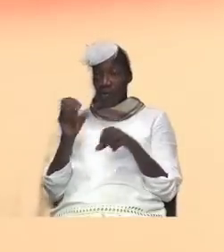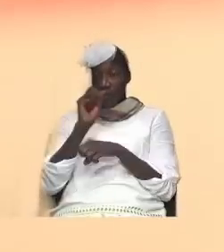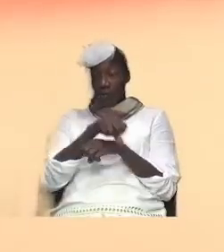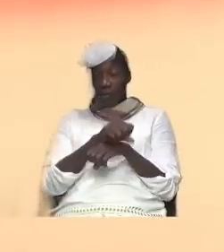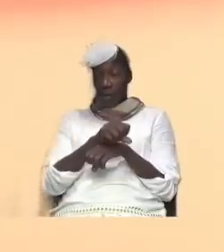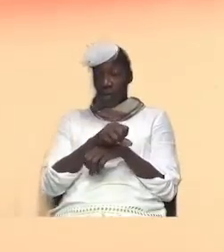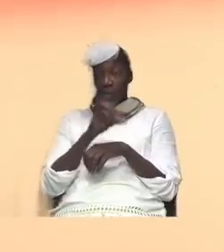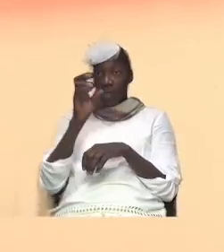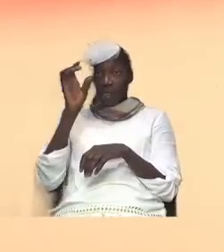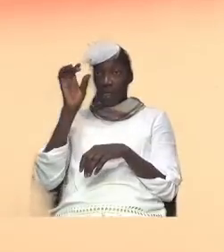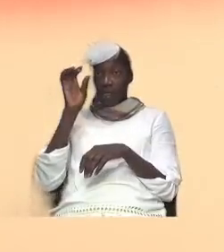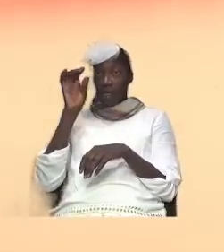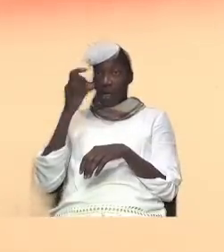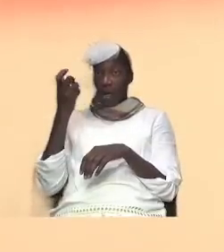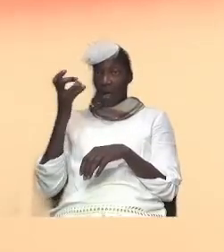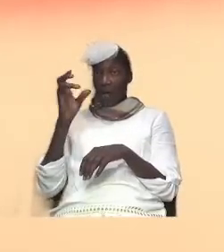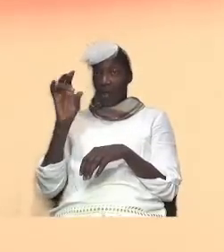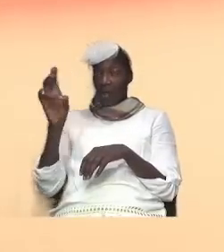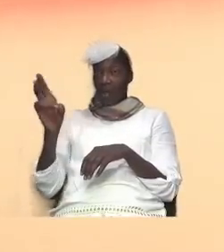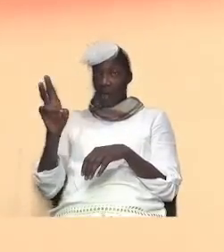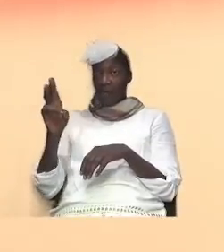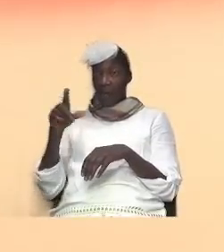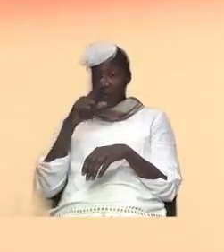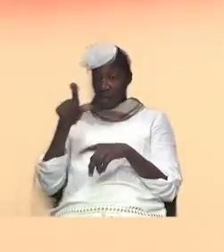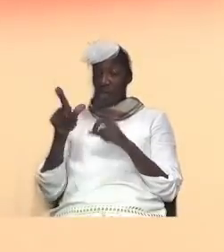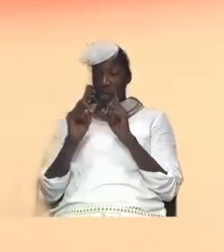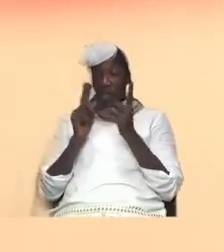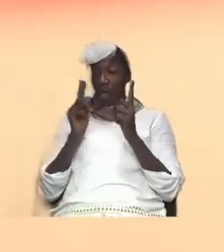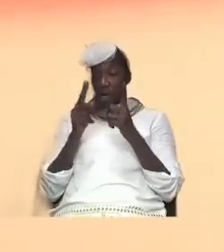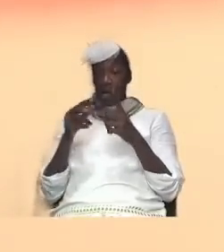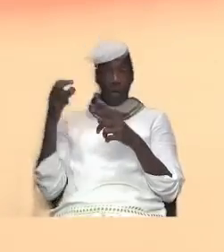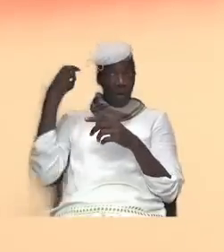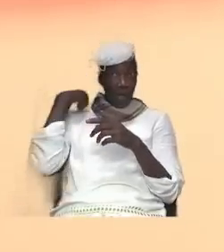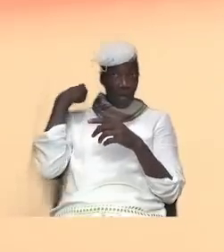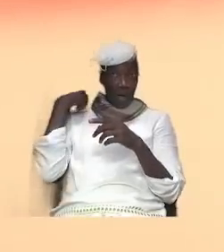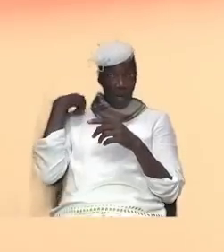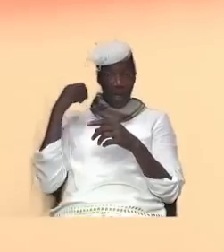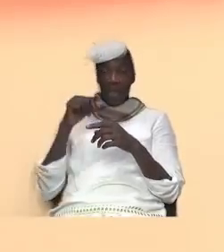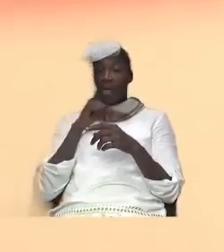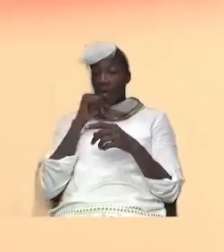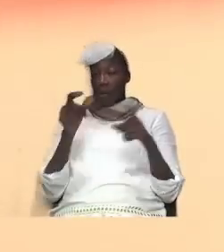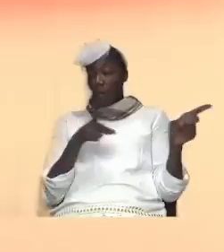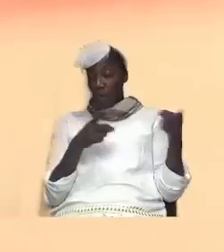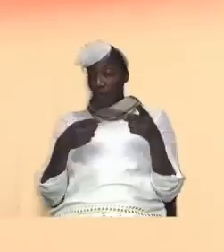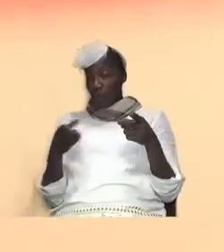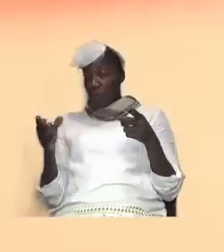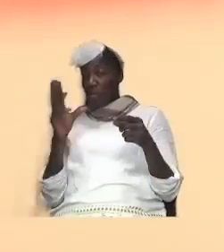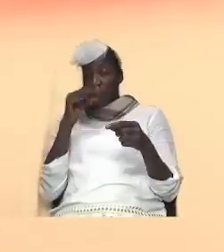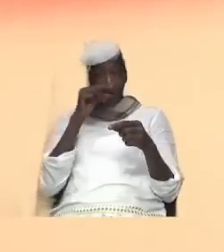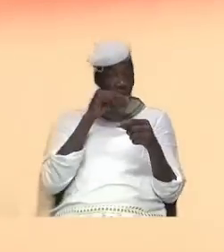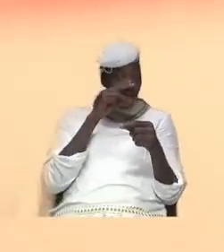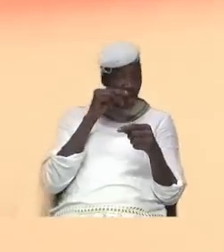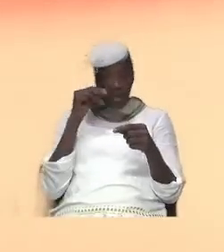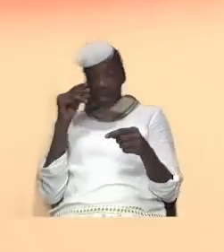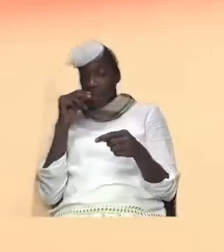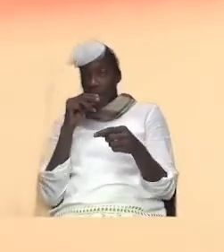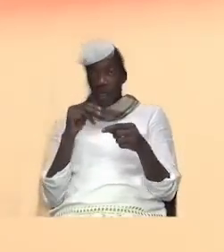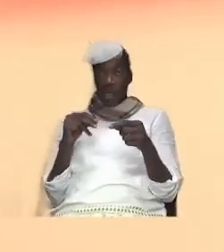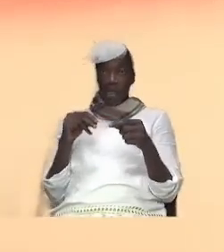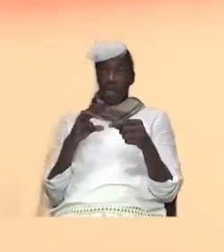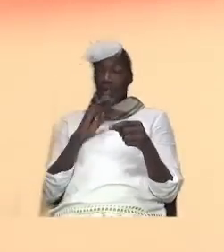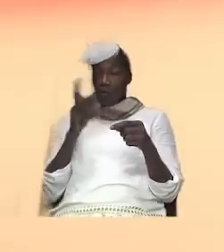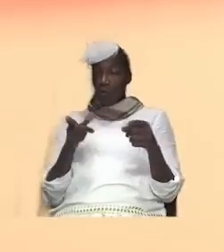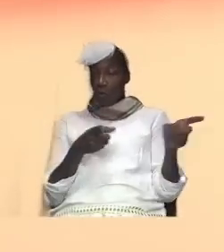because him not doing this and him carrying people around you, or you're carrying doing things around you? Would you do